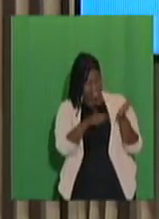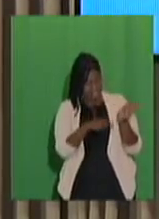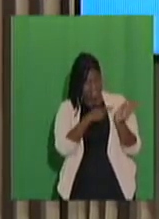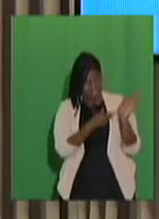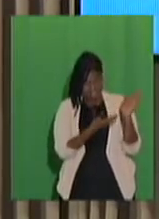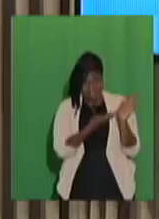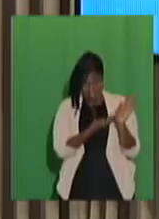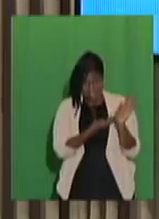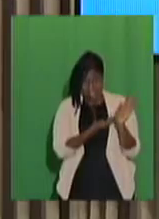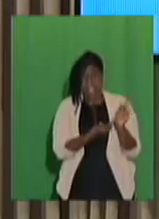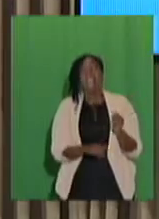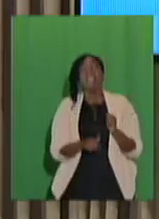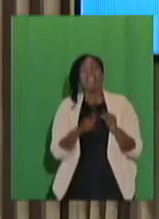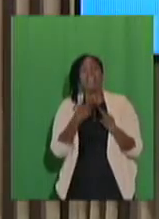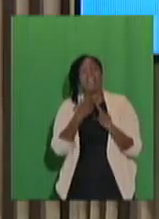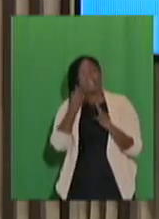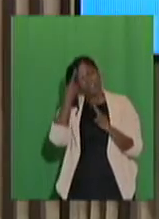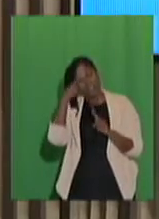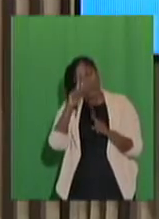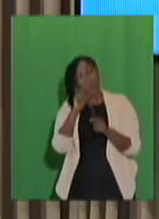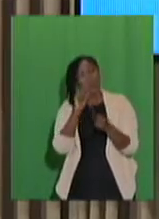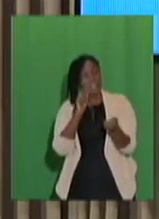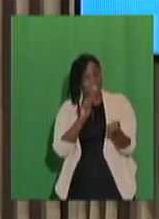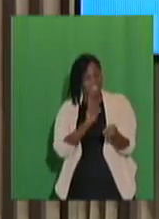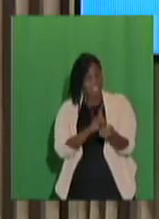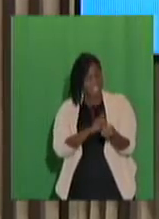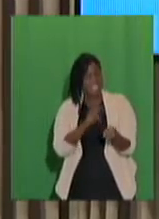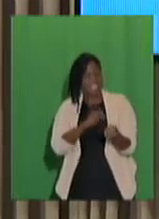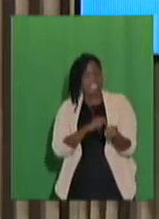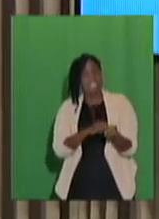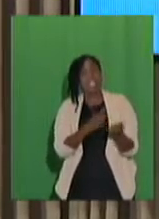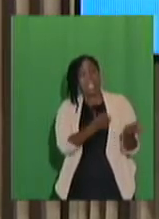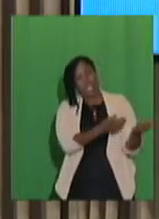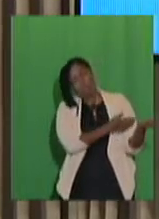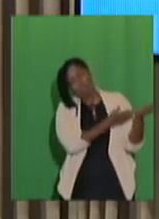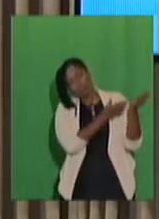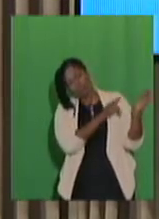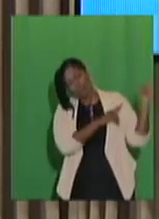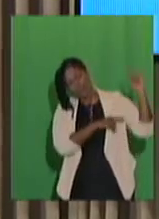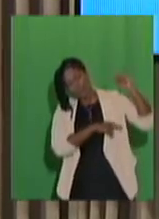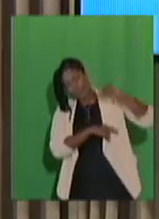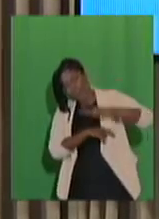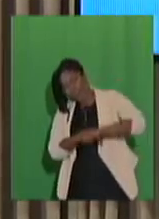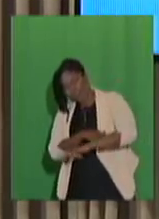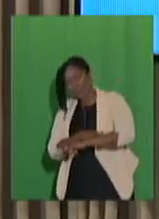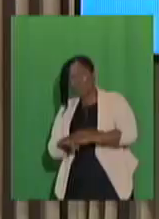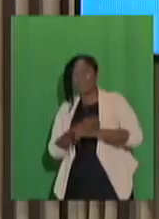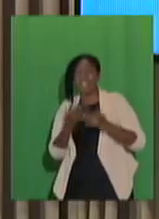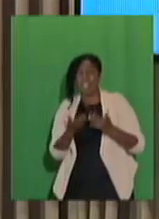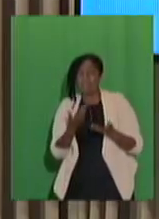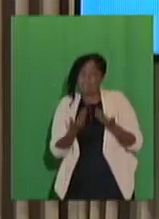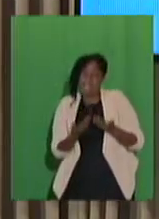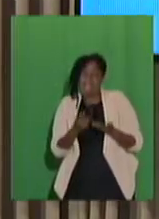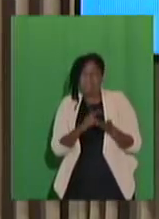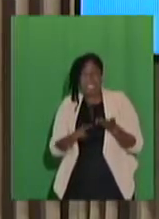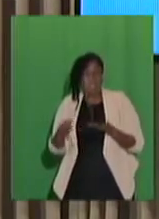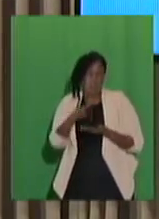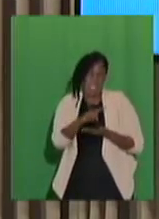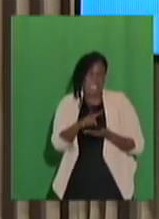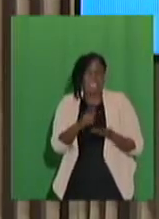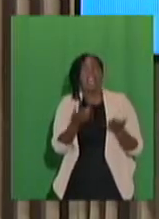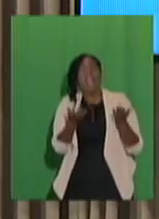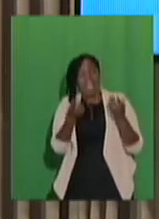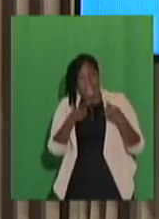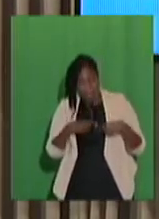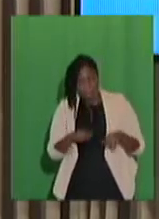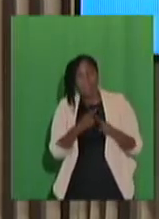down, hopefully, I am saying by the middle of next week. Two, the issue of people in Belandra,